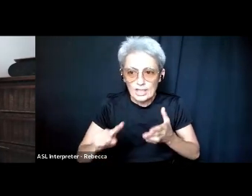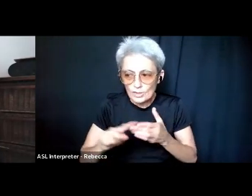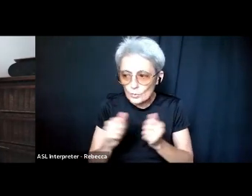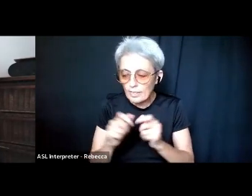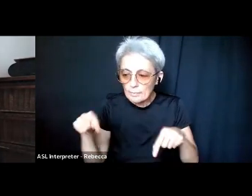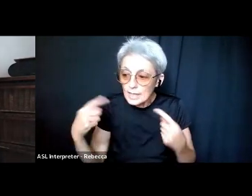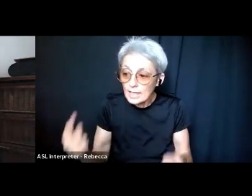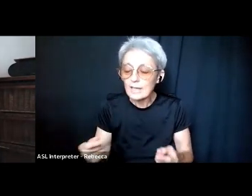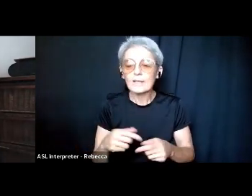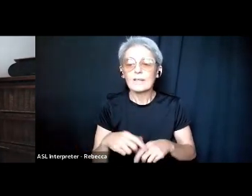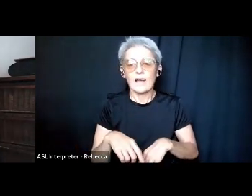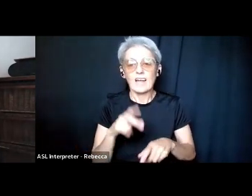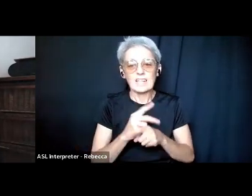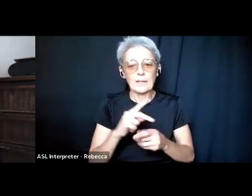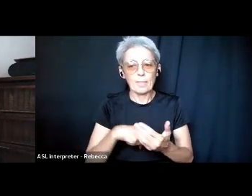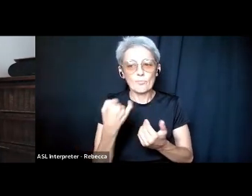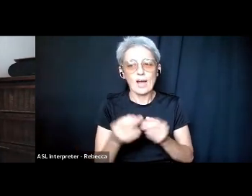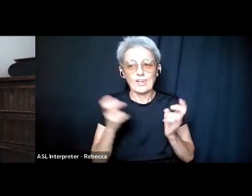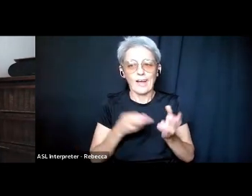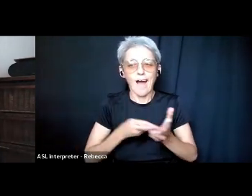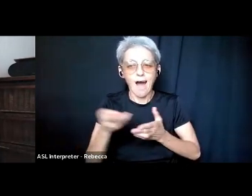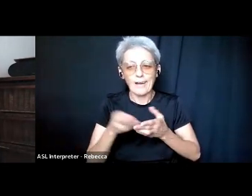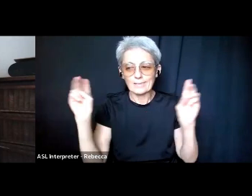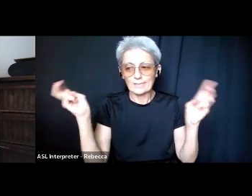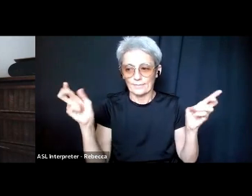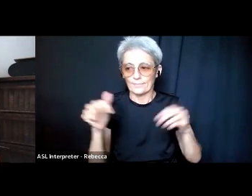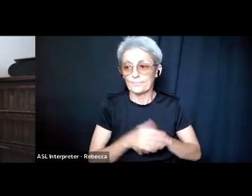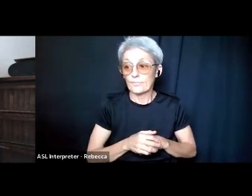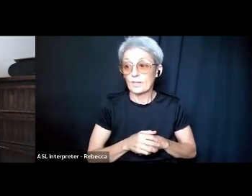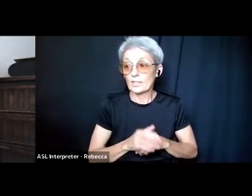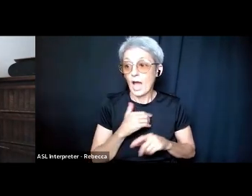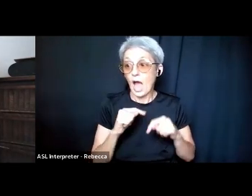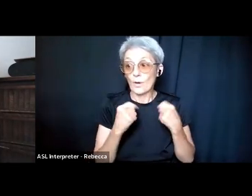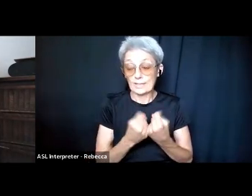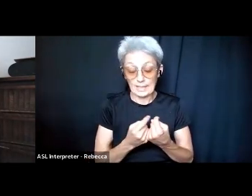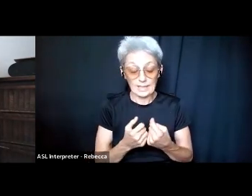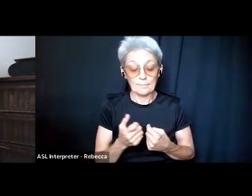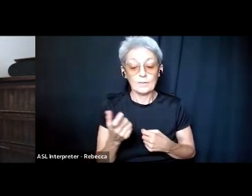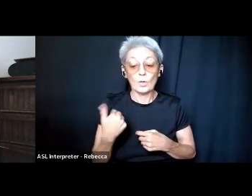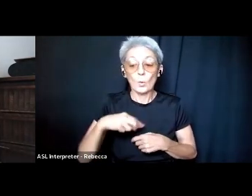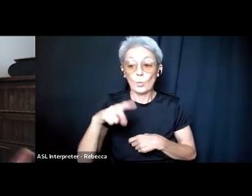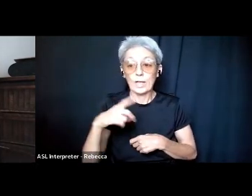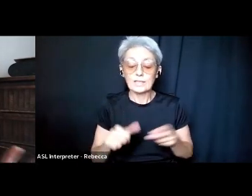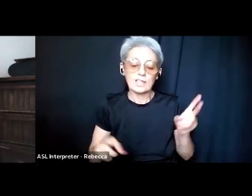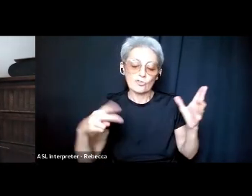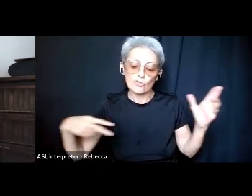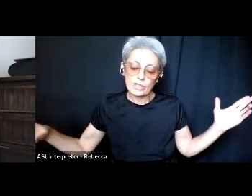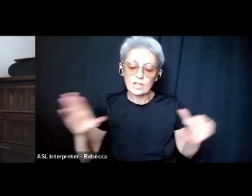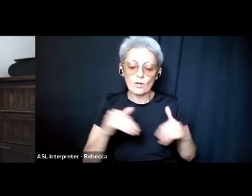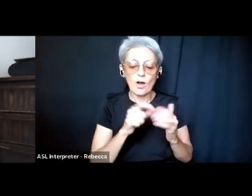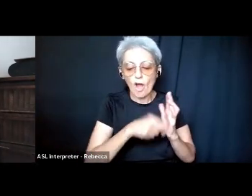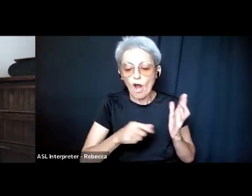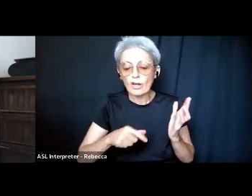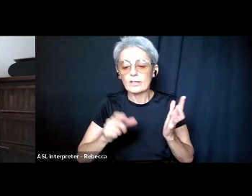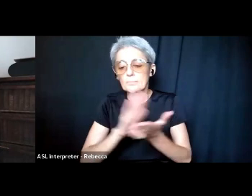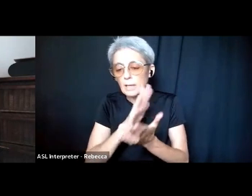projects honest. And so as a team, we have looked at the literature over the years, and there are basically 5